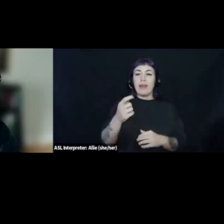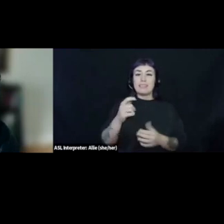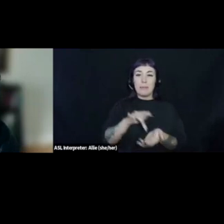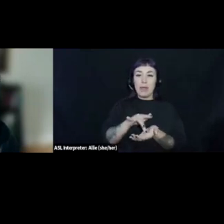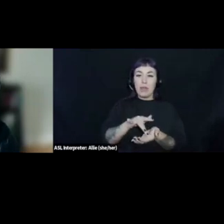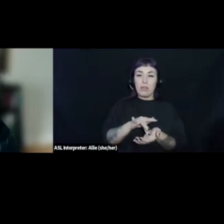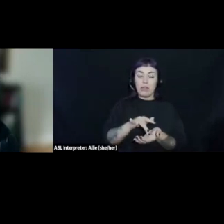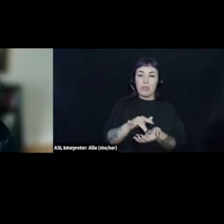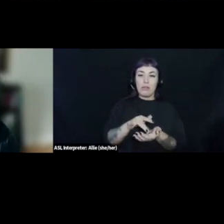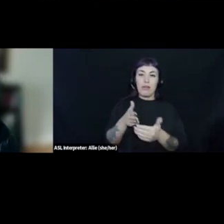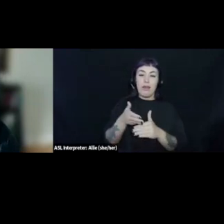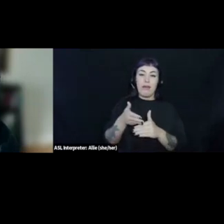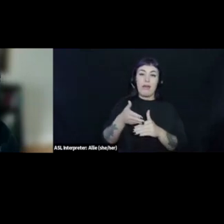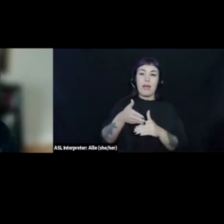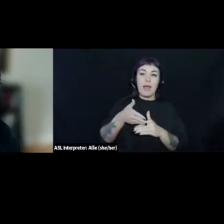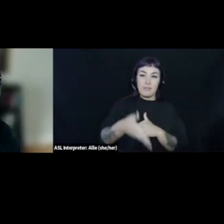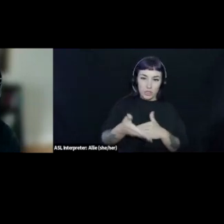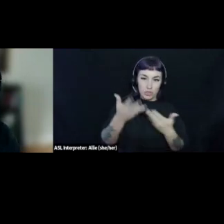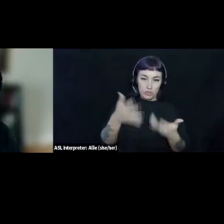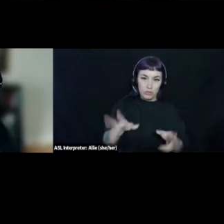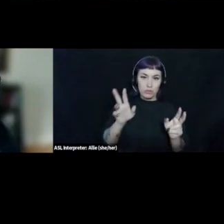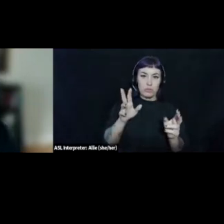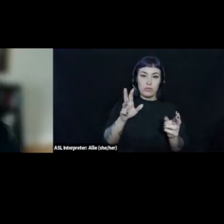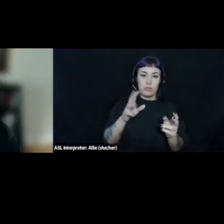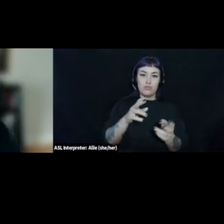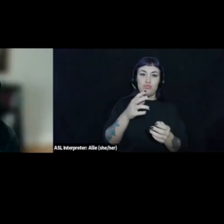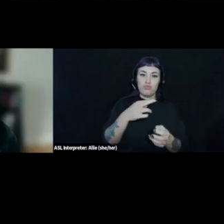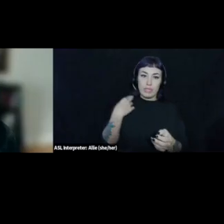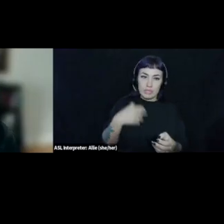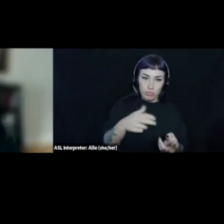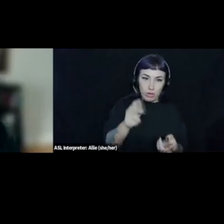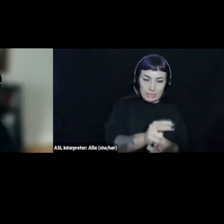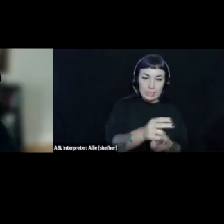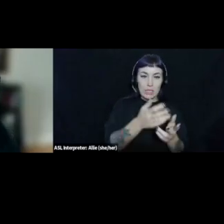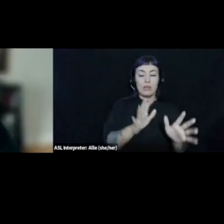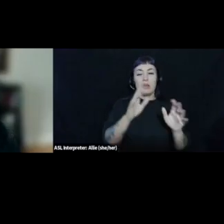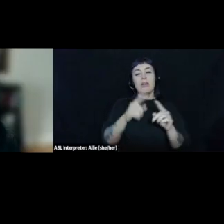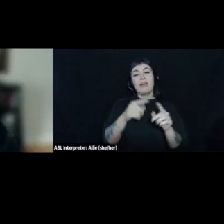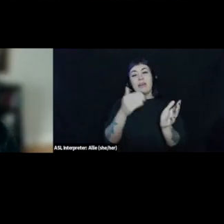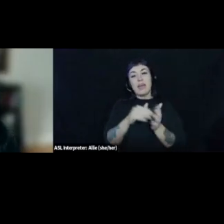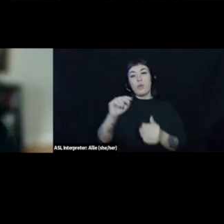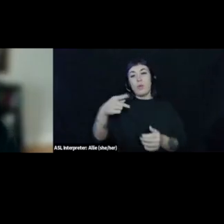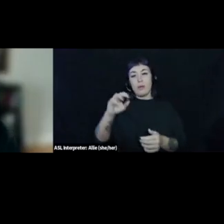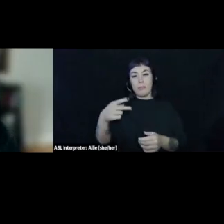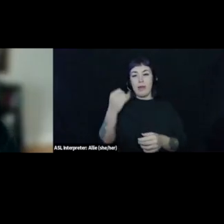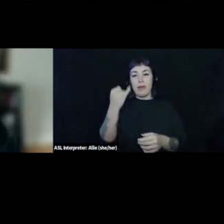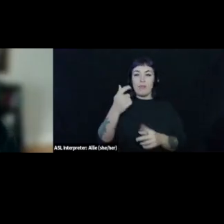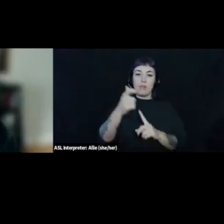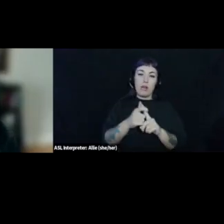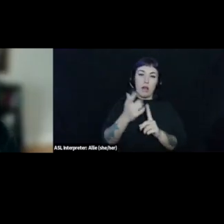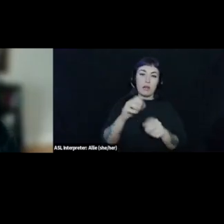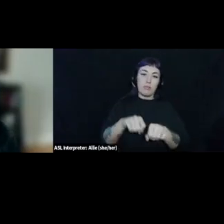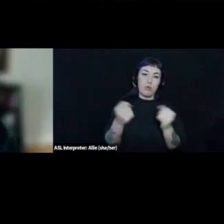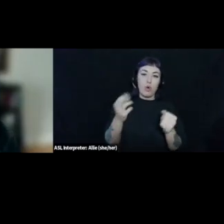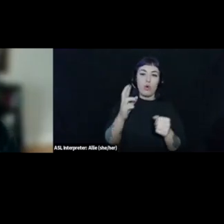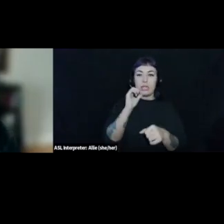take after you have been at risk of pregnancy. So again, kind of like with PEP, if the condom broke or you didn't use